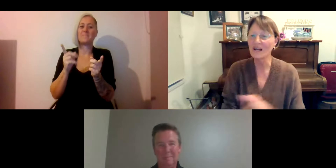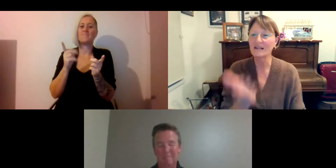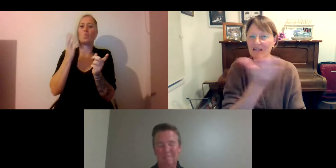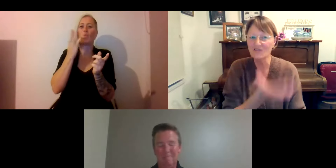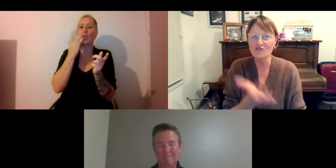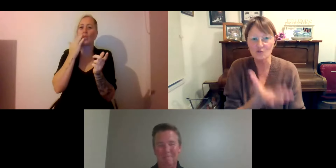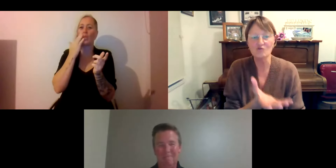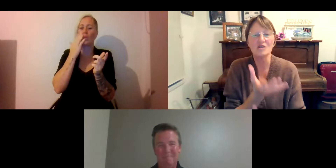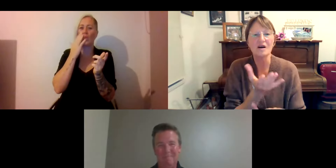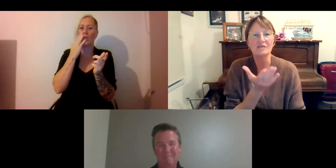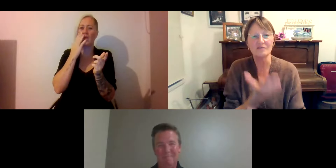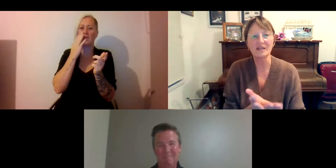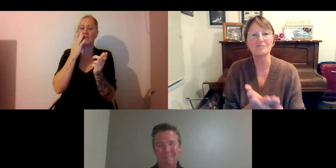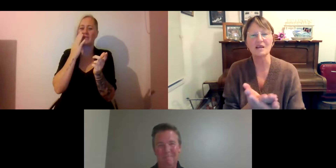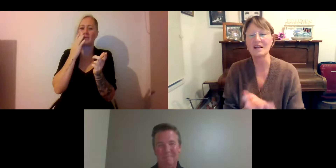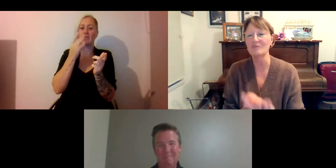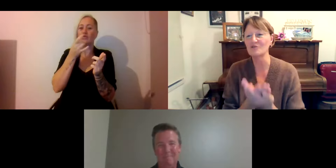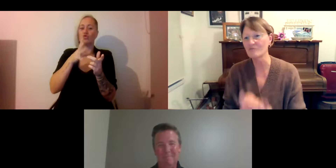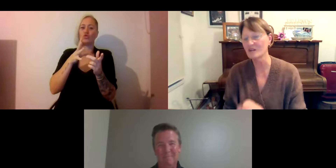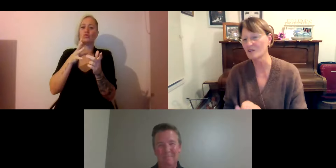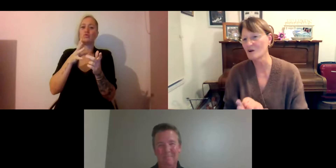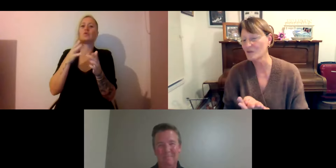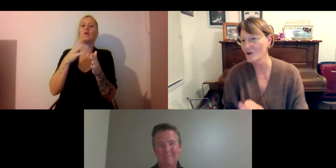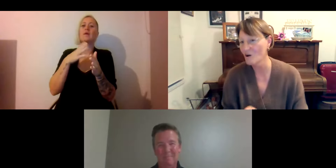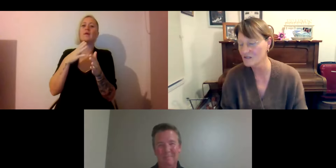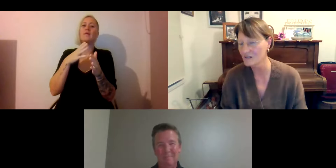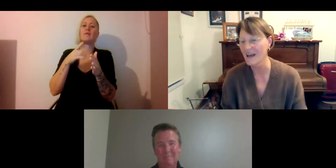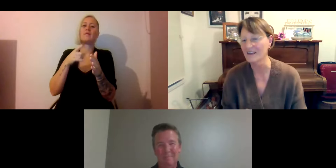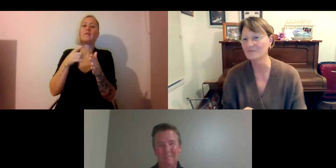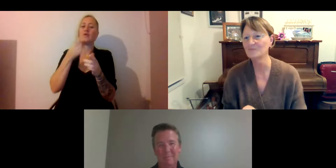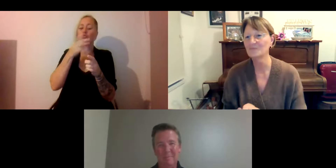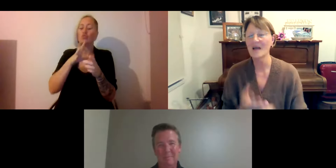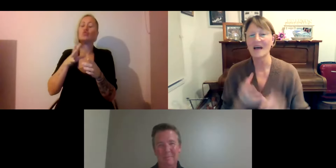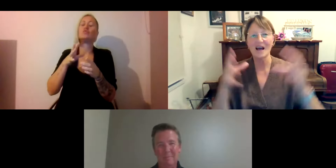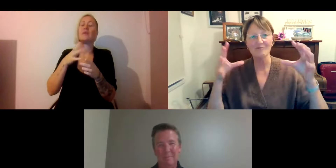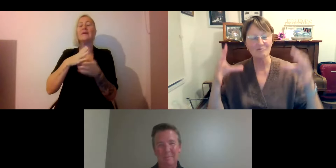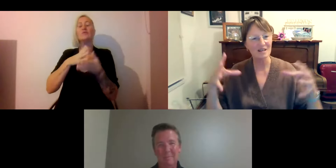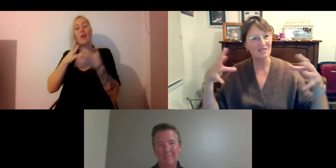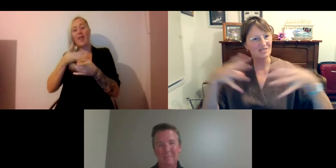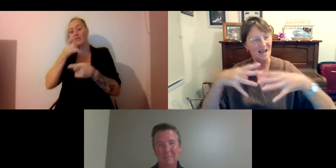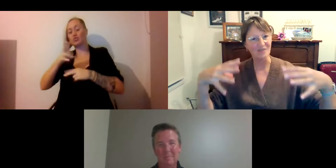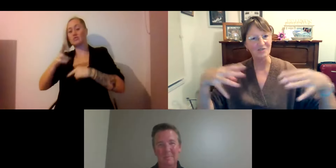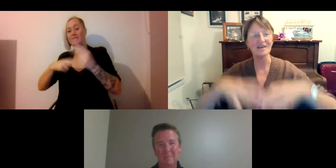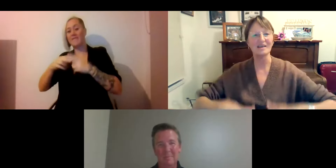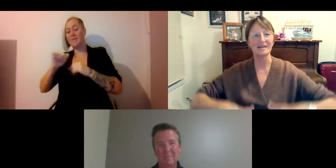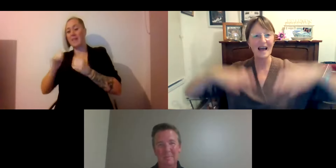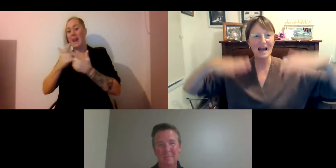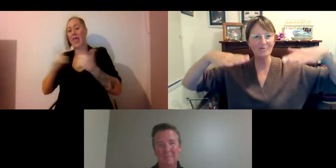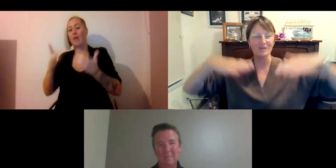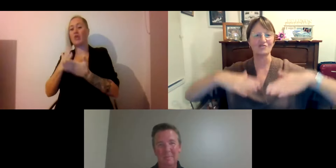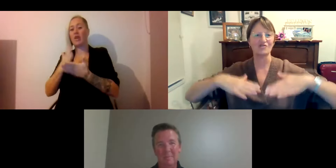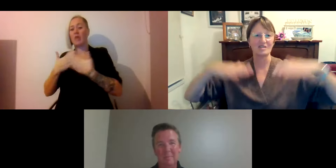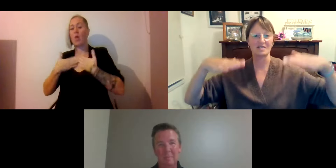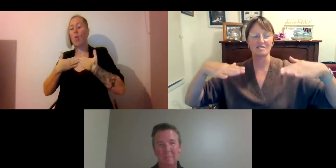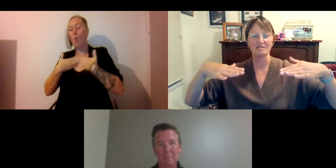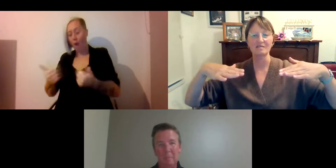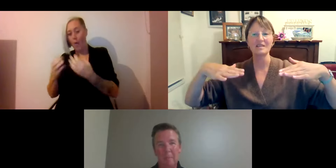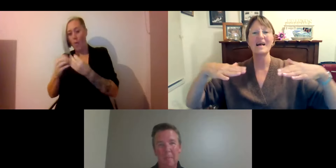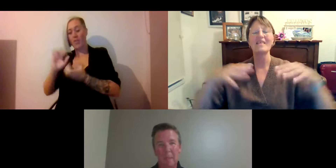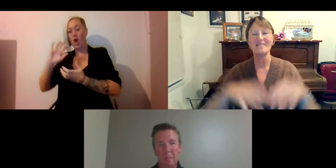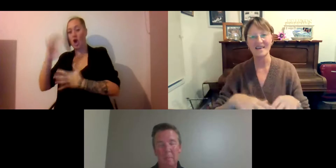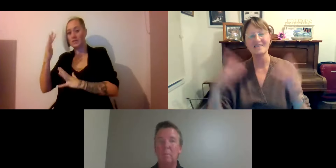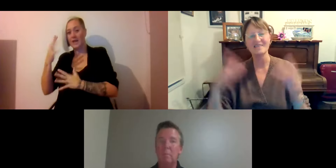to let the children develop their language really well with AUSLAN and have a really sound language